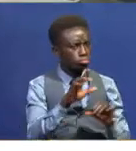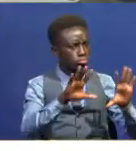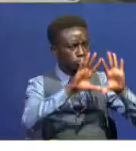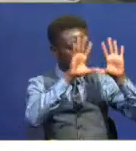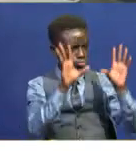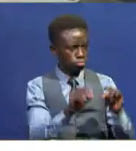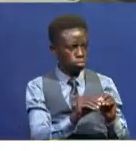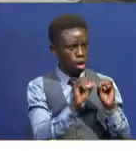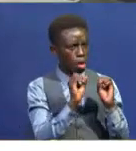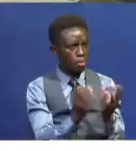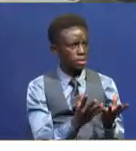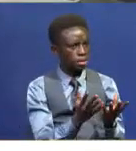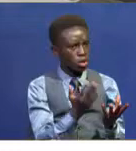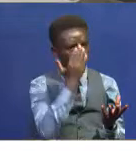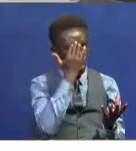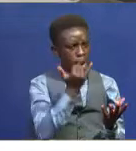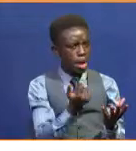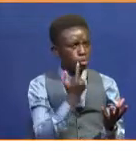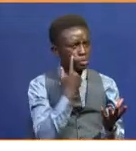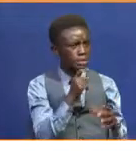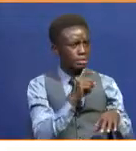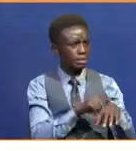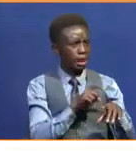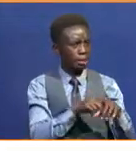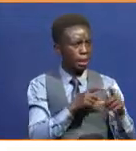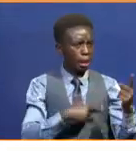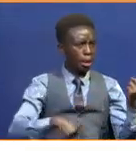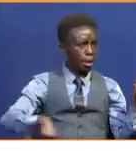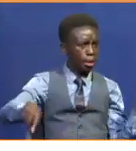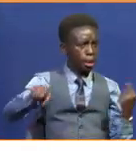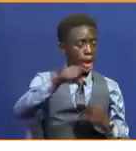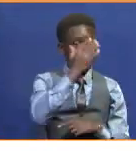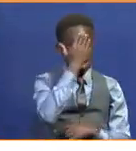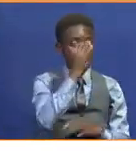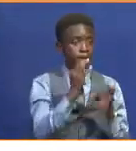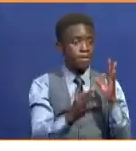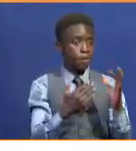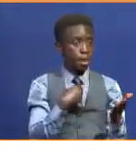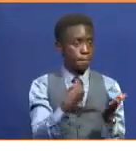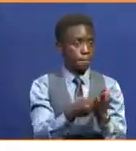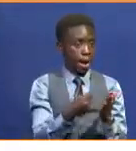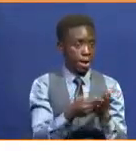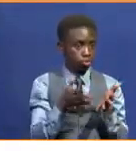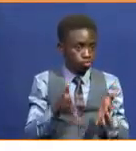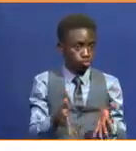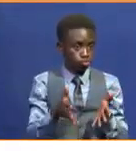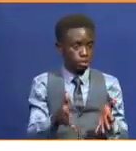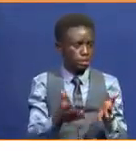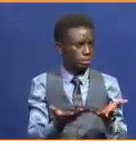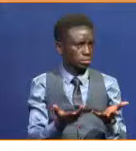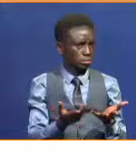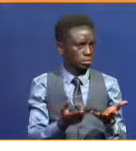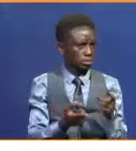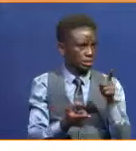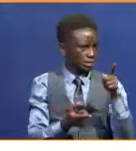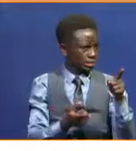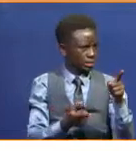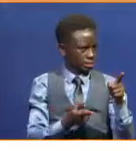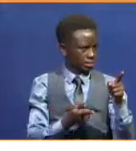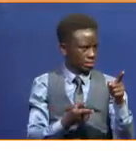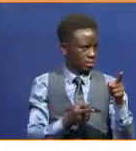about the turnaround time in terms of if you want your money back to be even a day. That's an investment a lot of